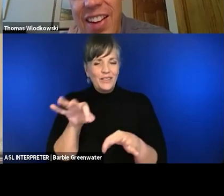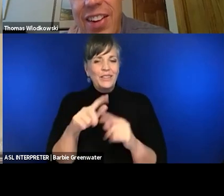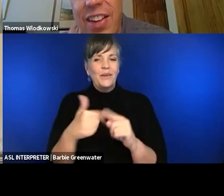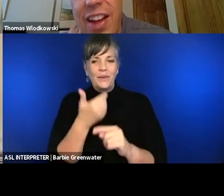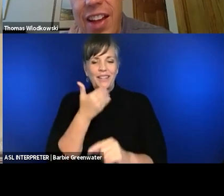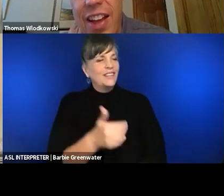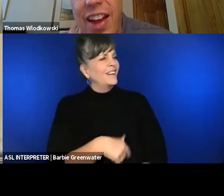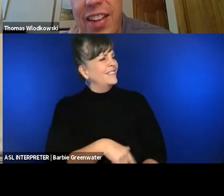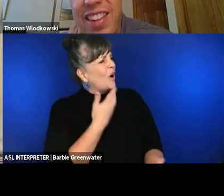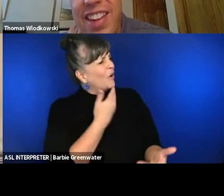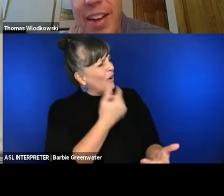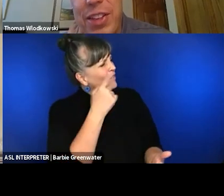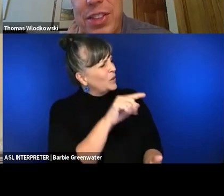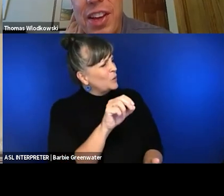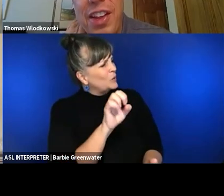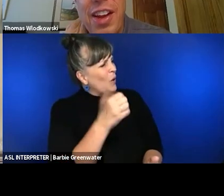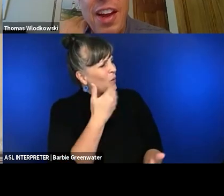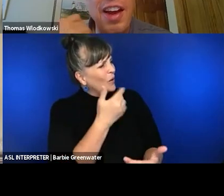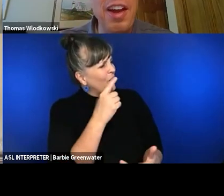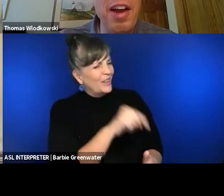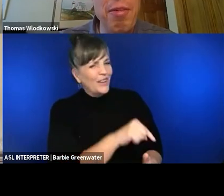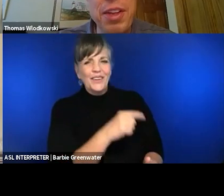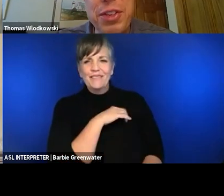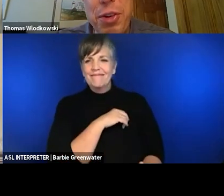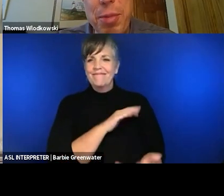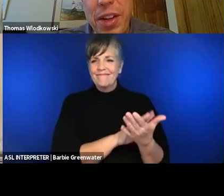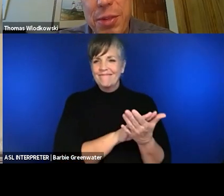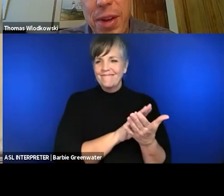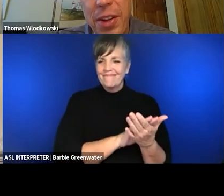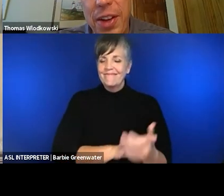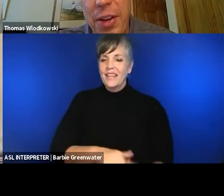you. Yeah. I would just say that I really